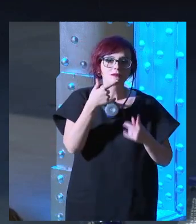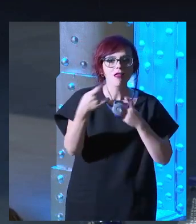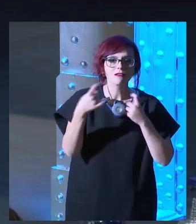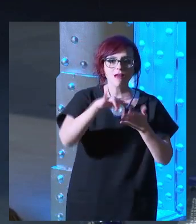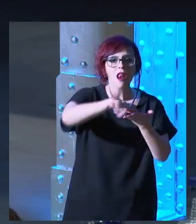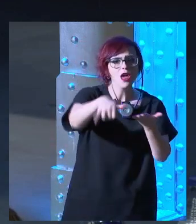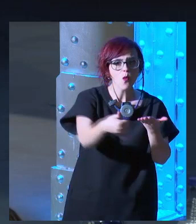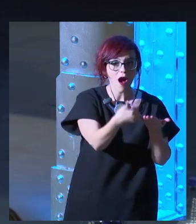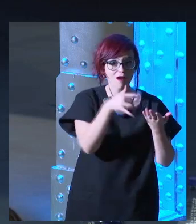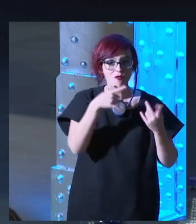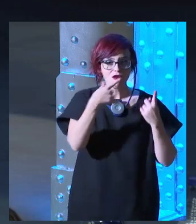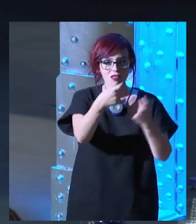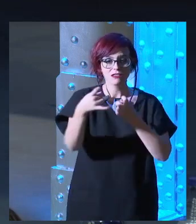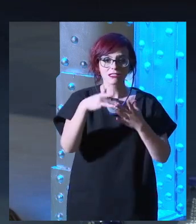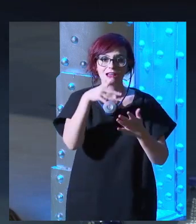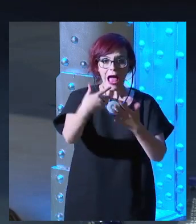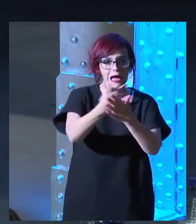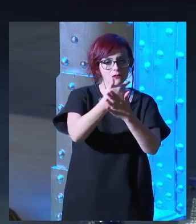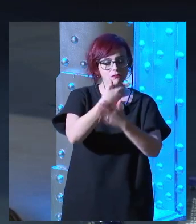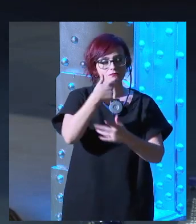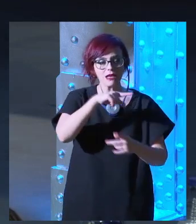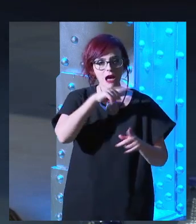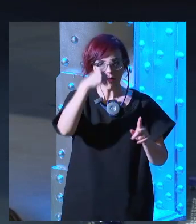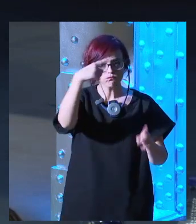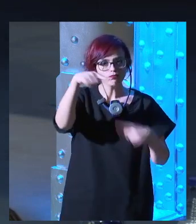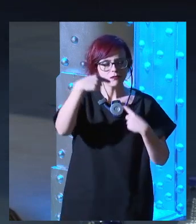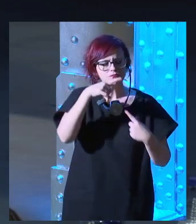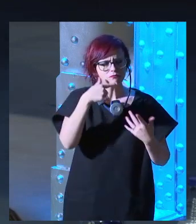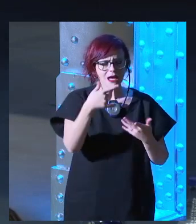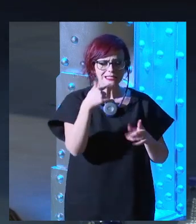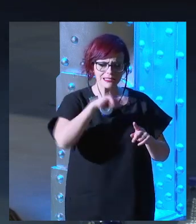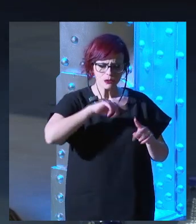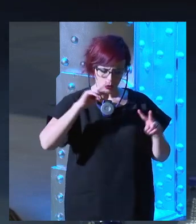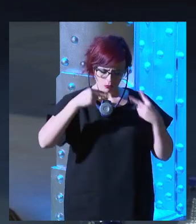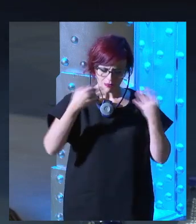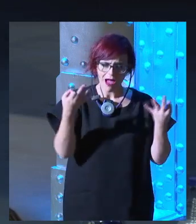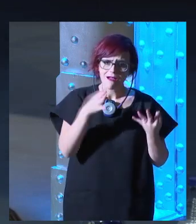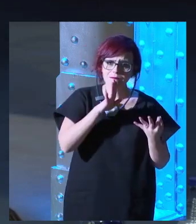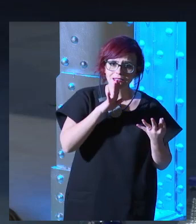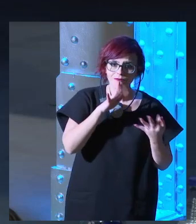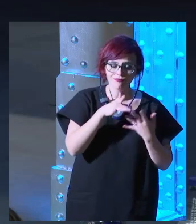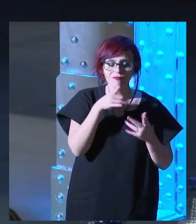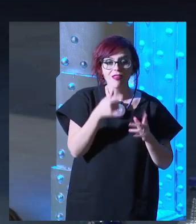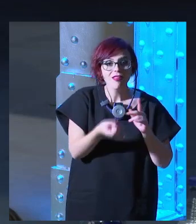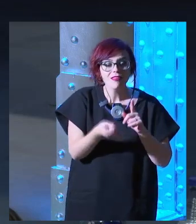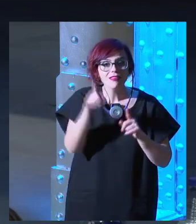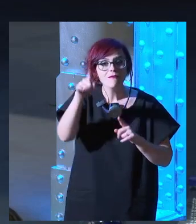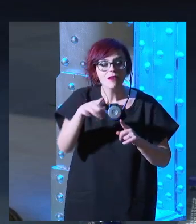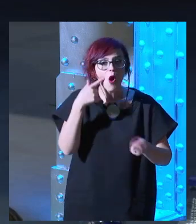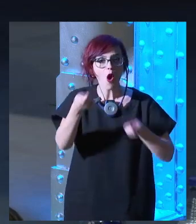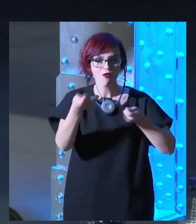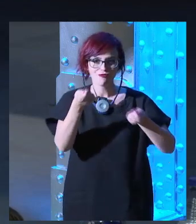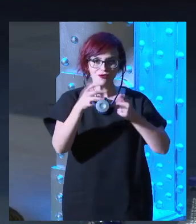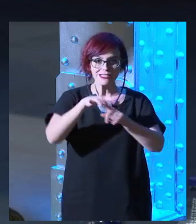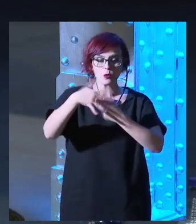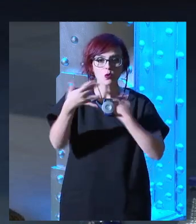explain to myself what was happening to me, and therefore to be in control of it. You know, when we have the